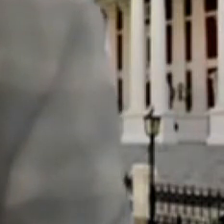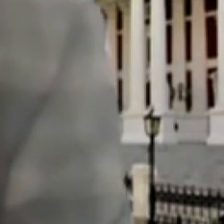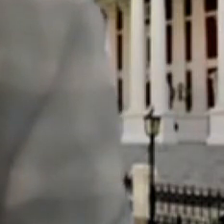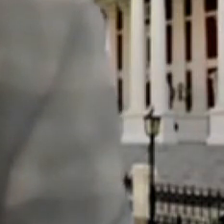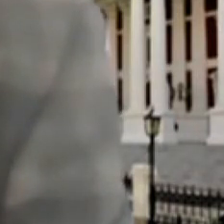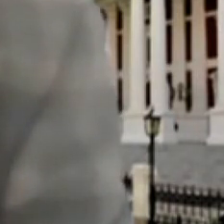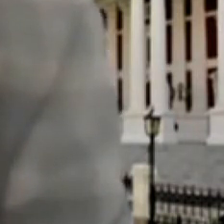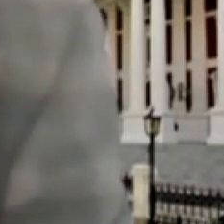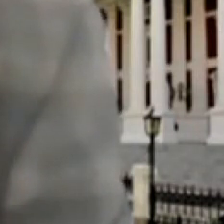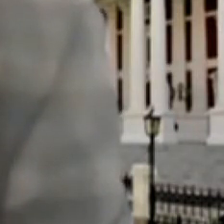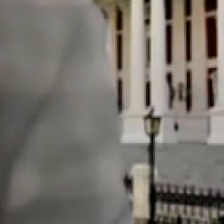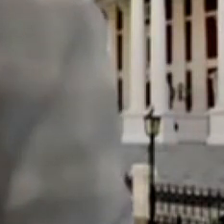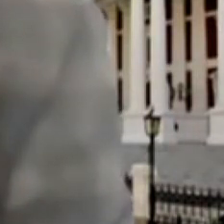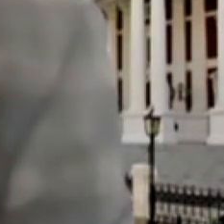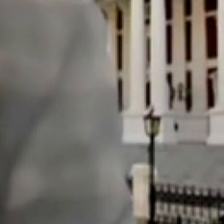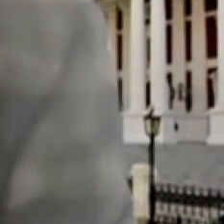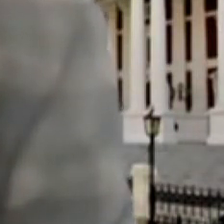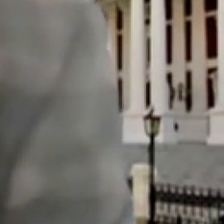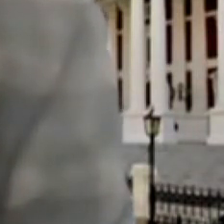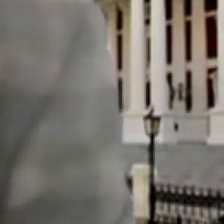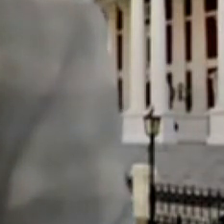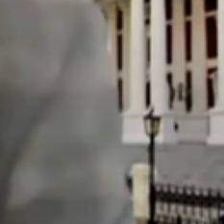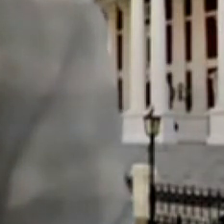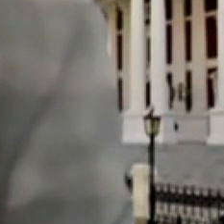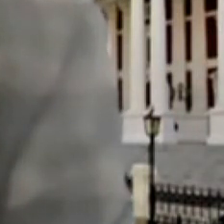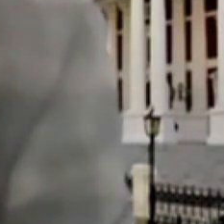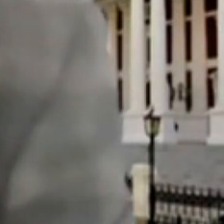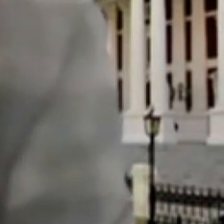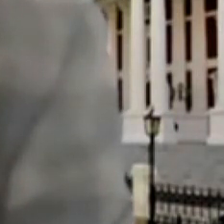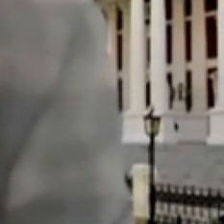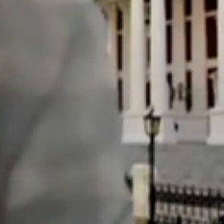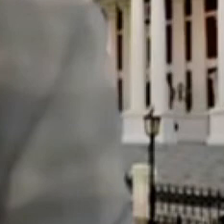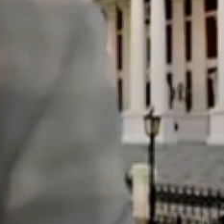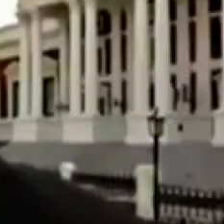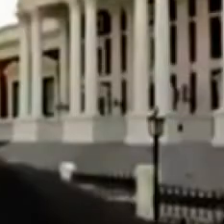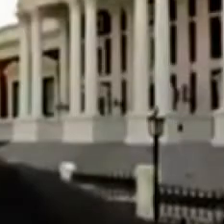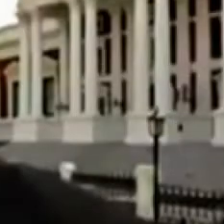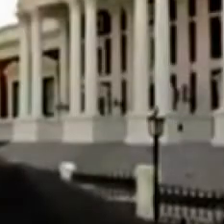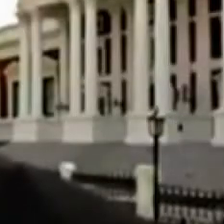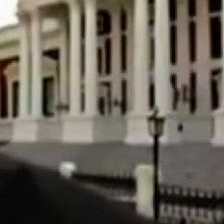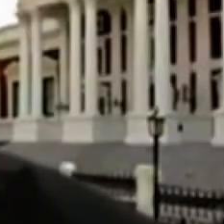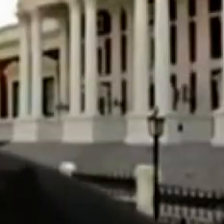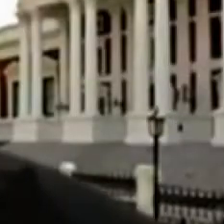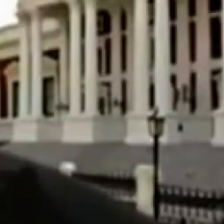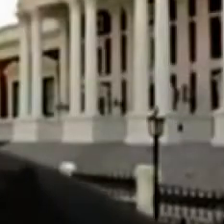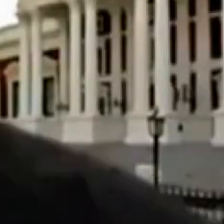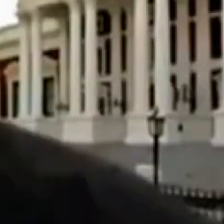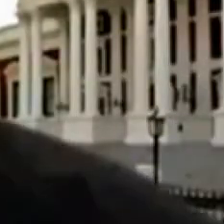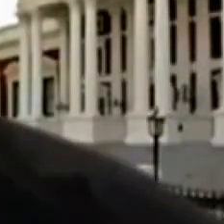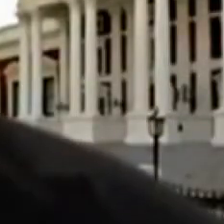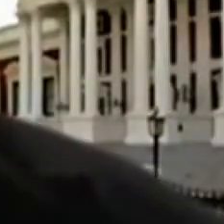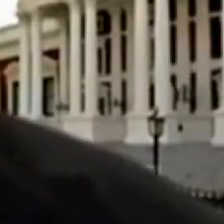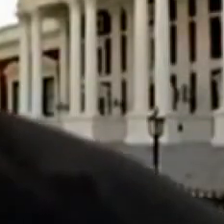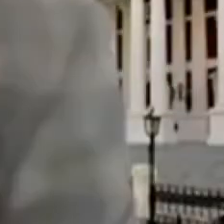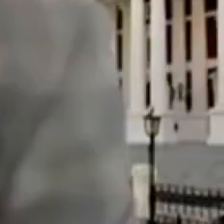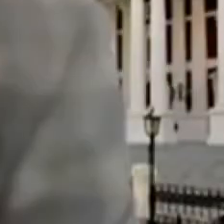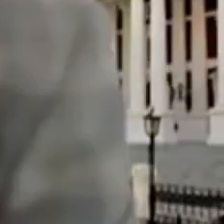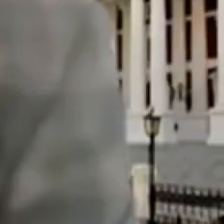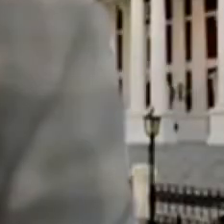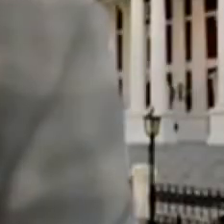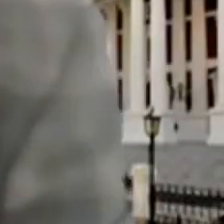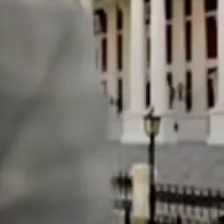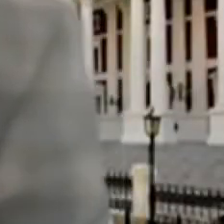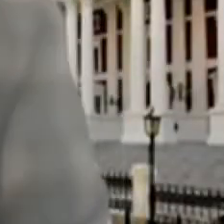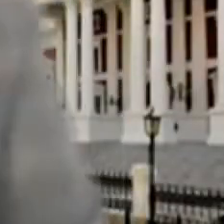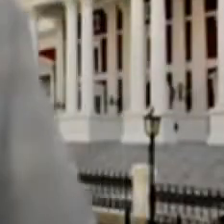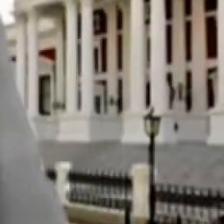current backlog, and what plans are afoot to decrease the expected growth in the backlog?